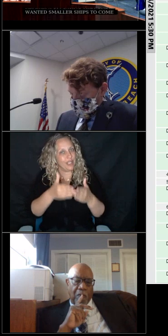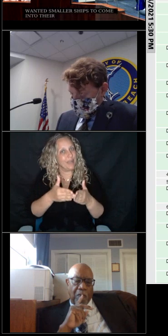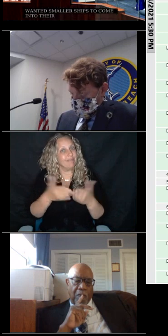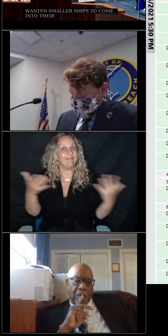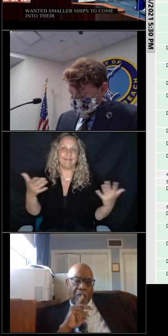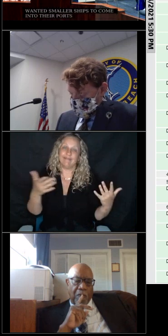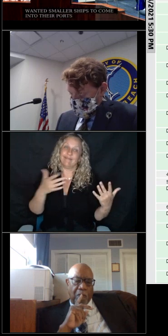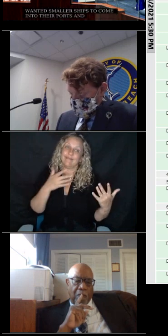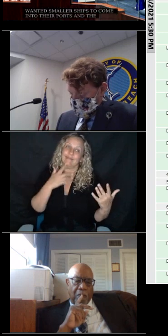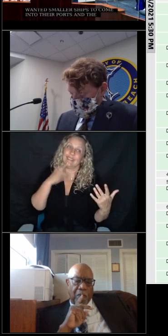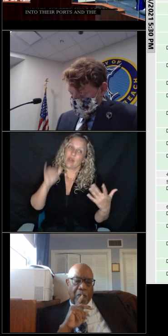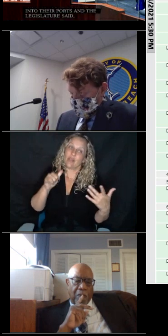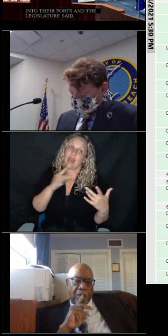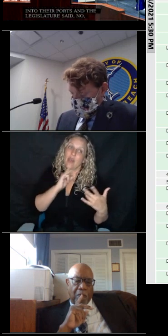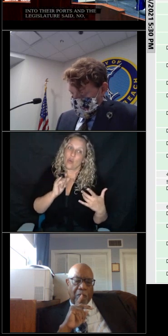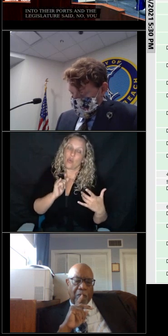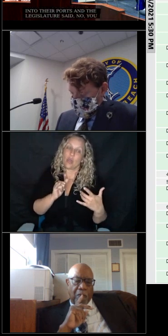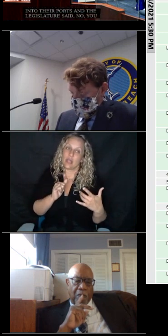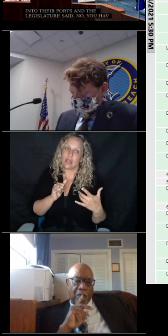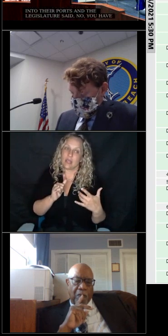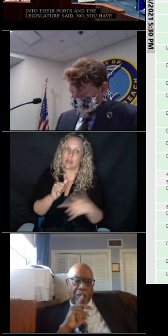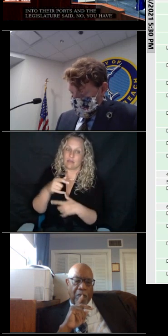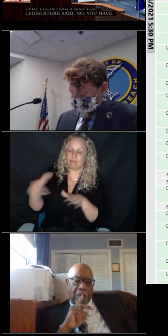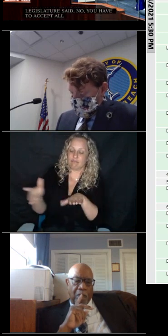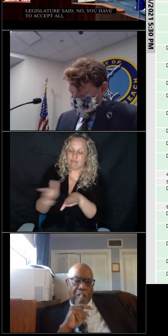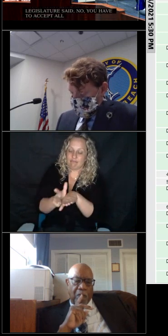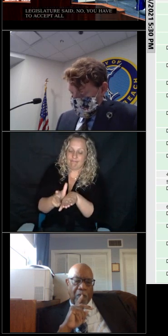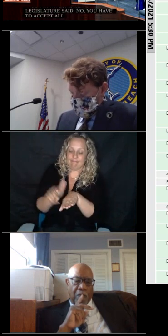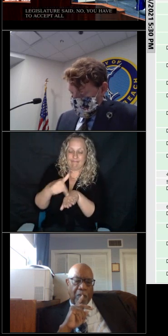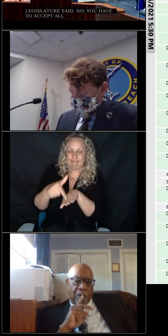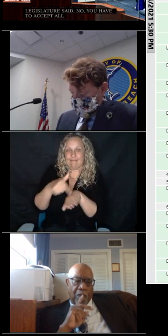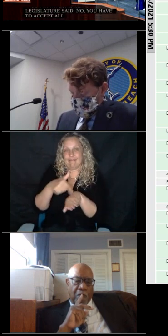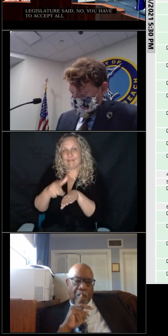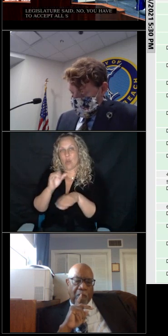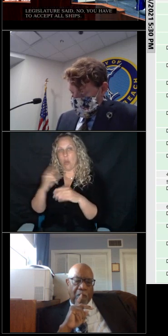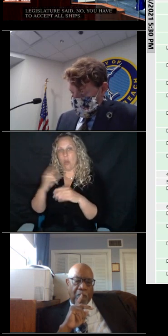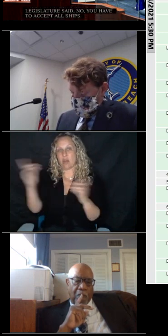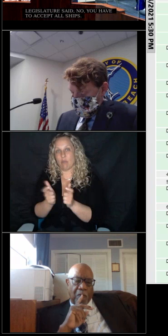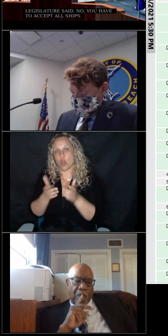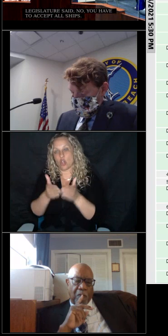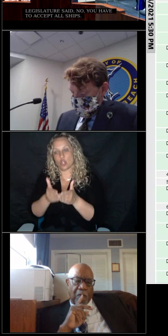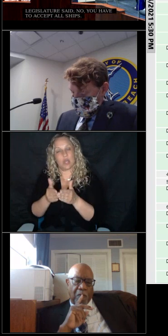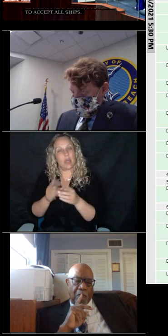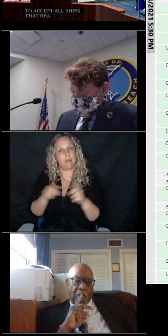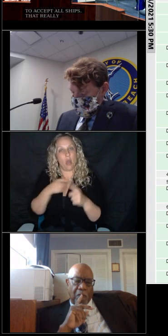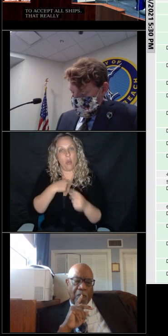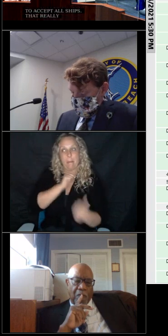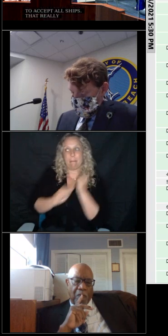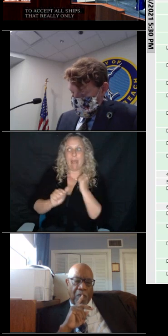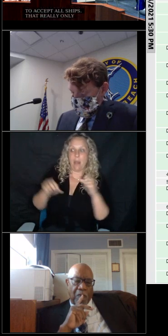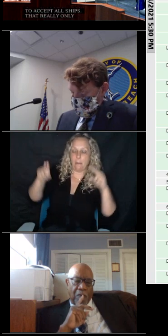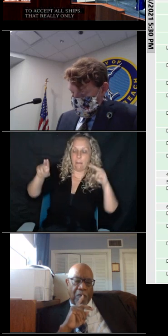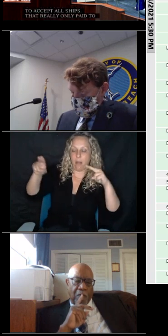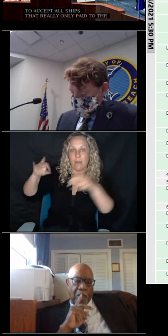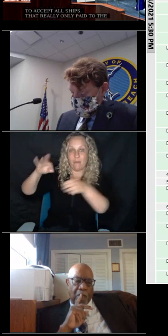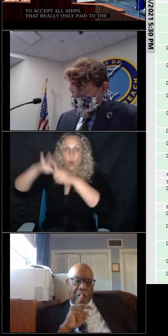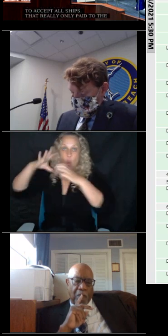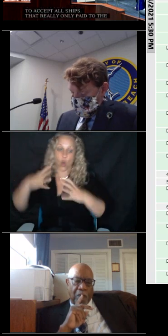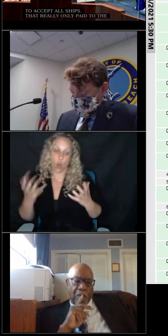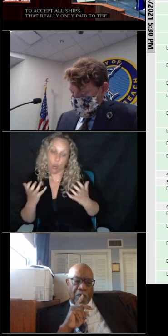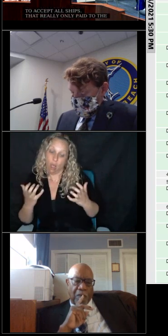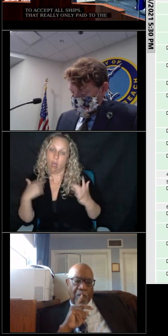only applies to ports, but the fact that we passed something that overrode the will of the voters was pretty